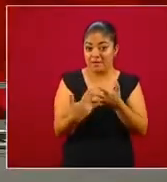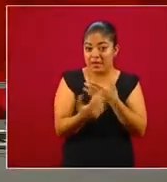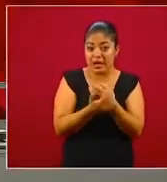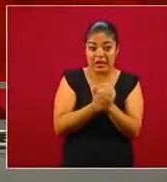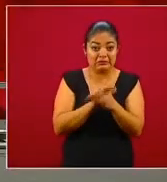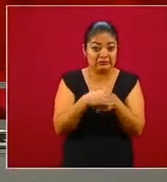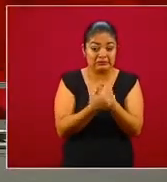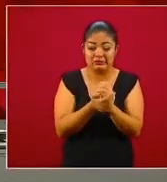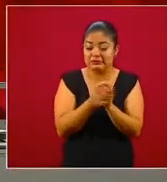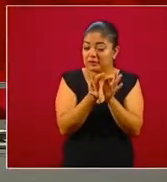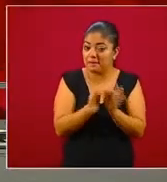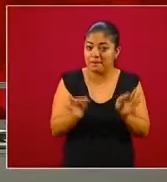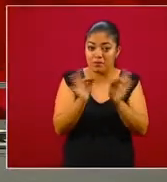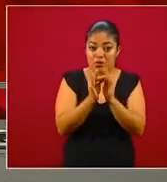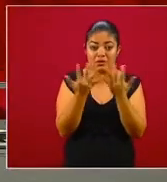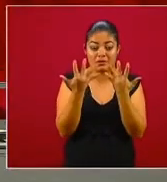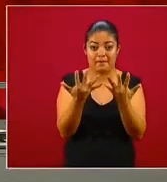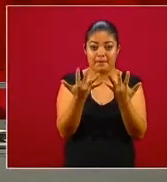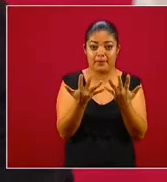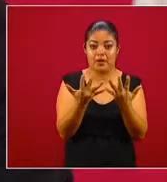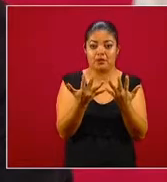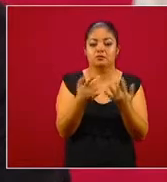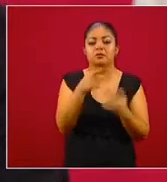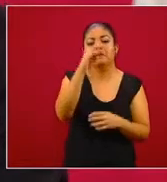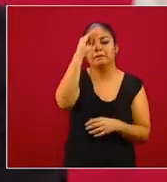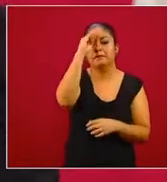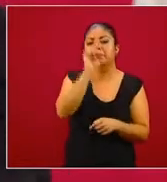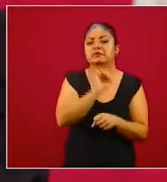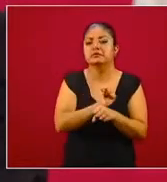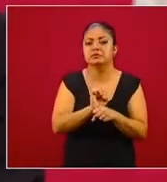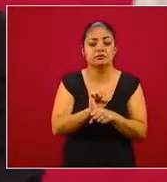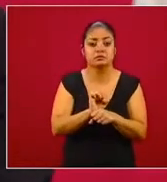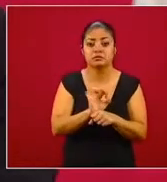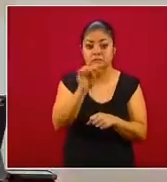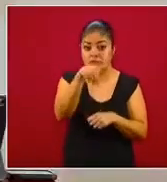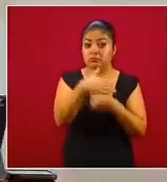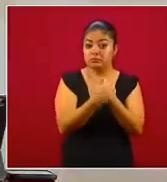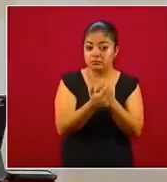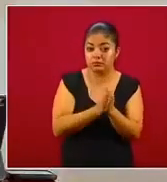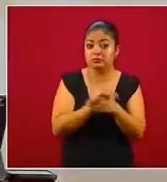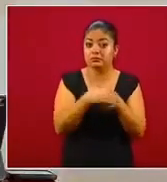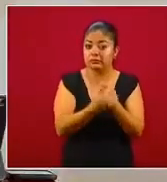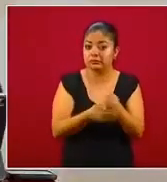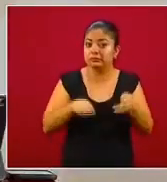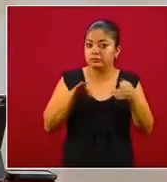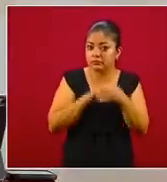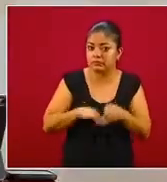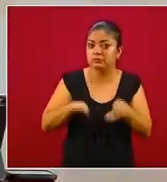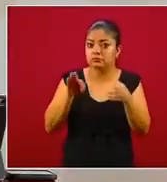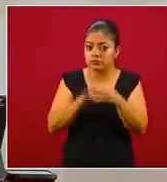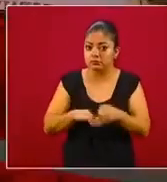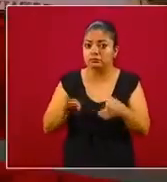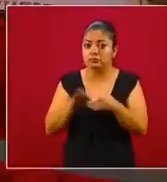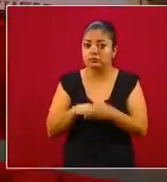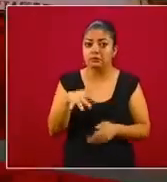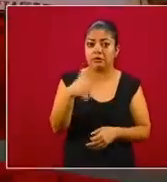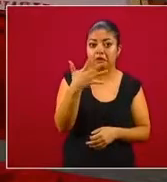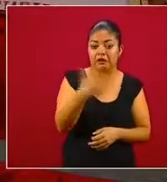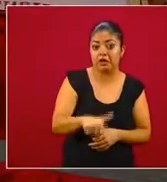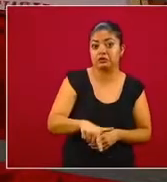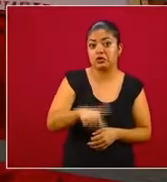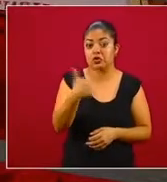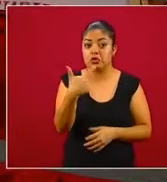hand hygiene is extremely important. It seems very simple, but if we wash our hands continually 10,